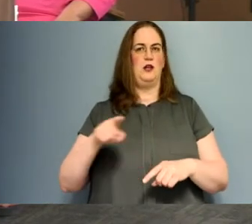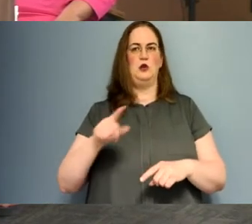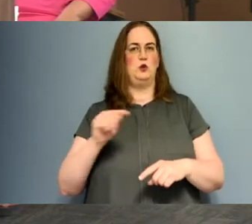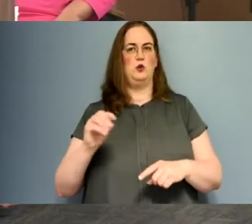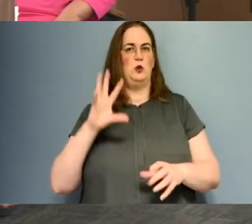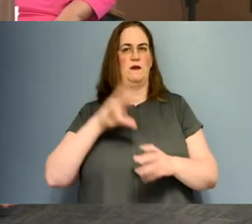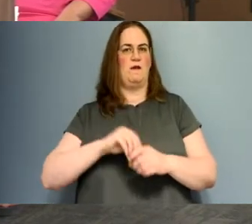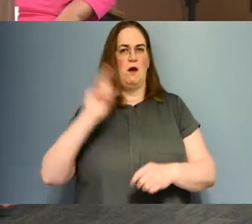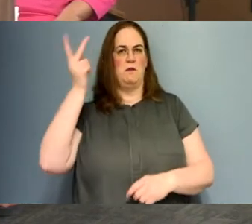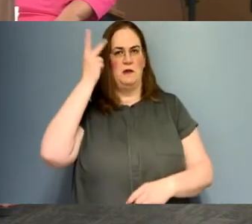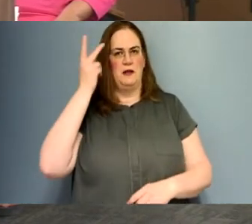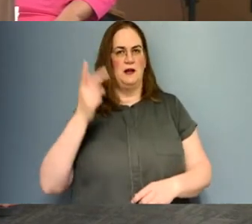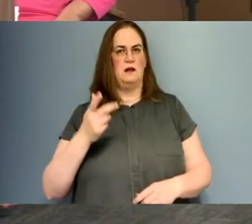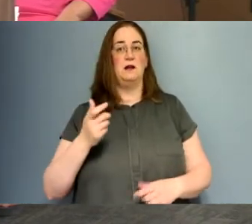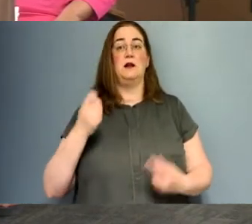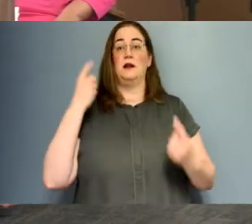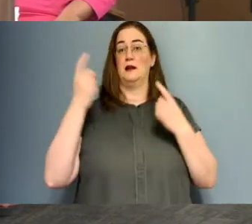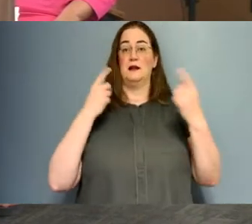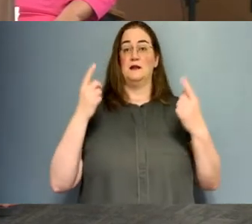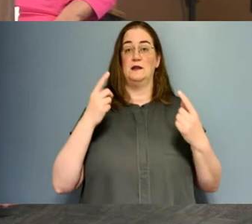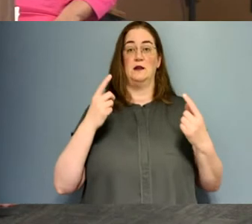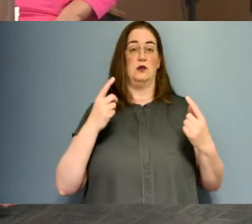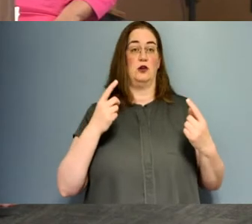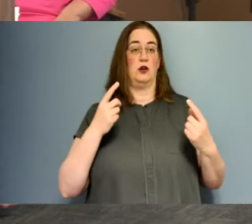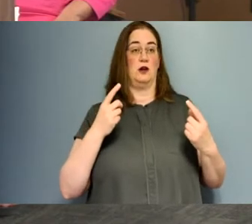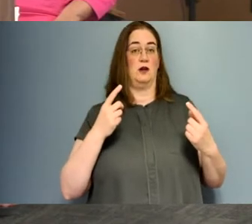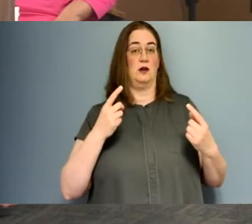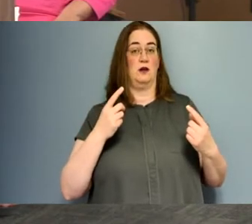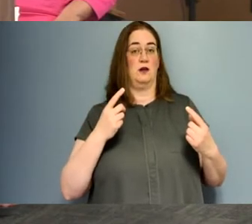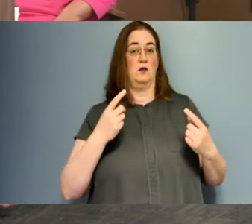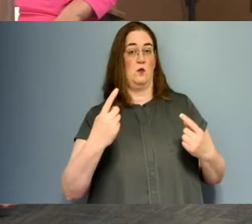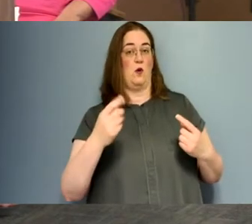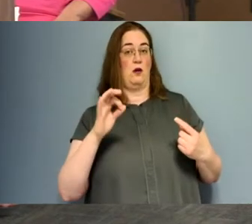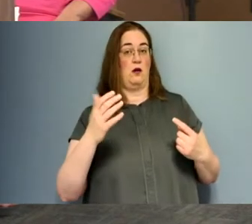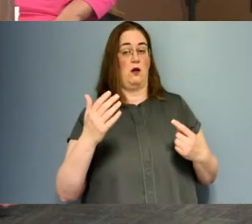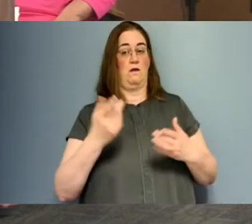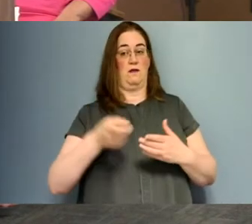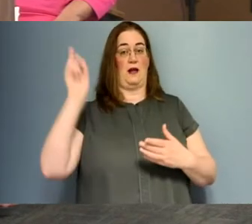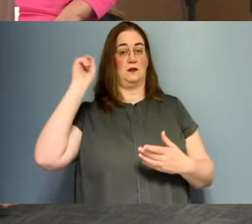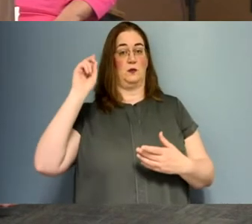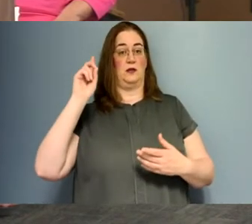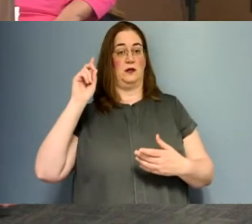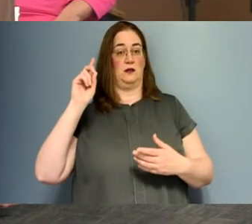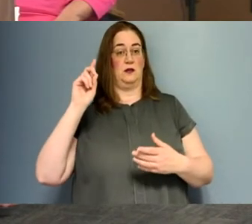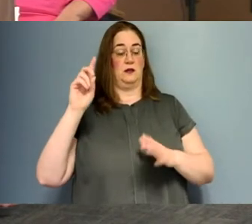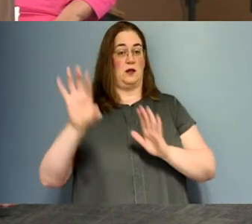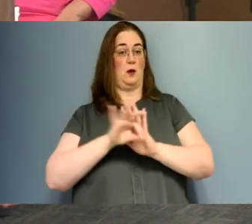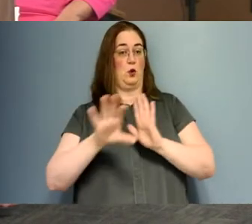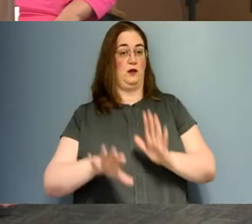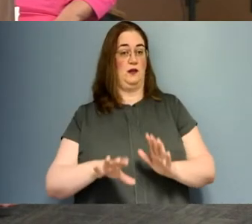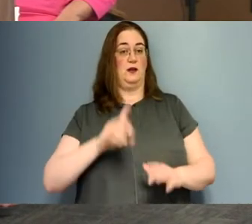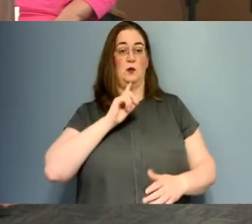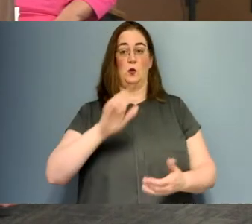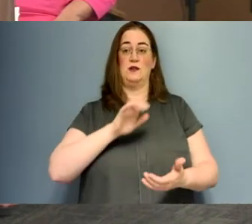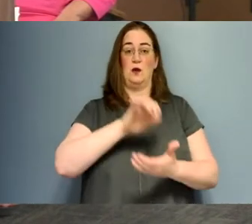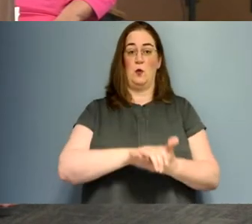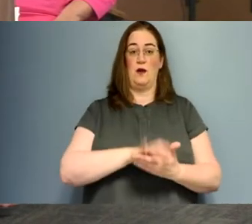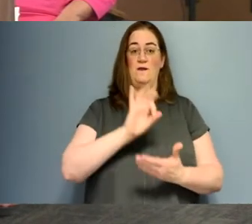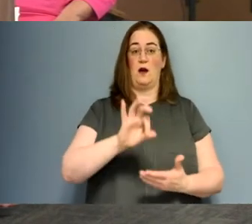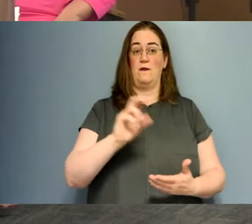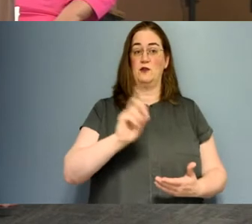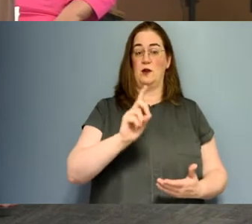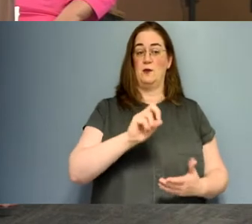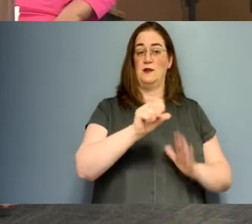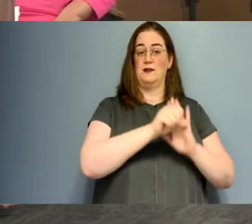politically, considering that one of last week's appointees was the wife of a Democrat